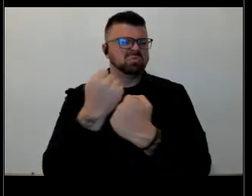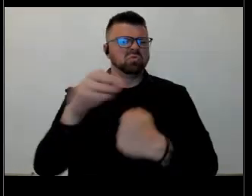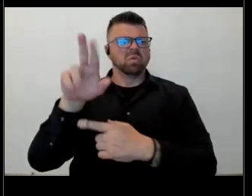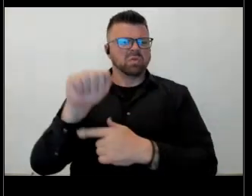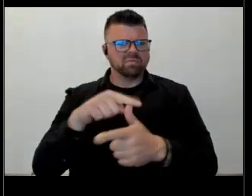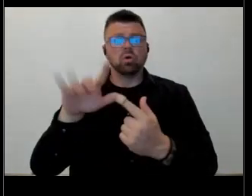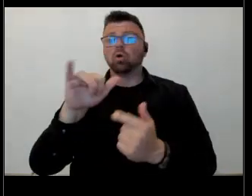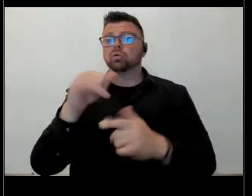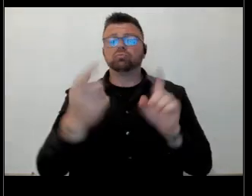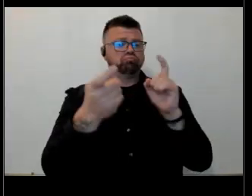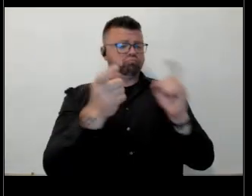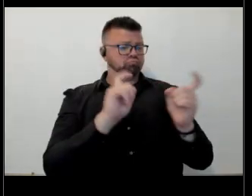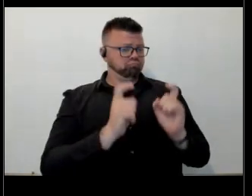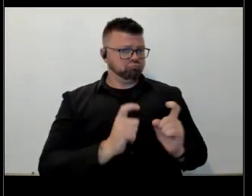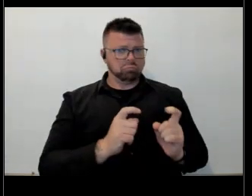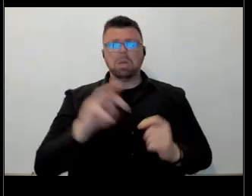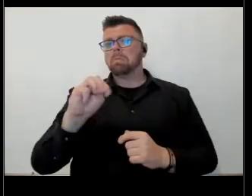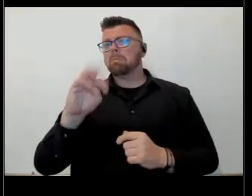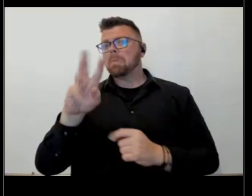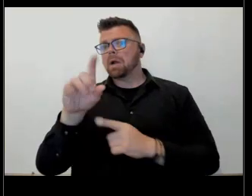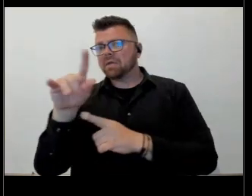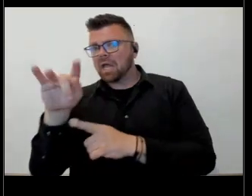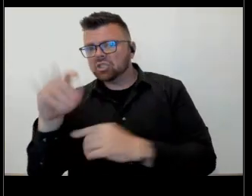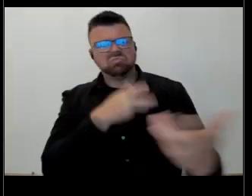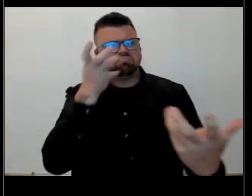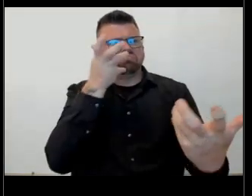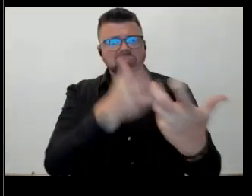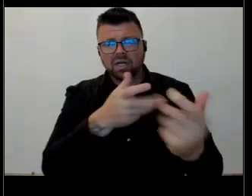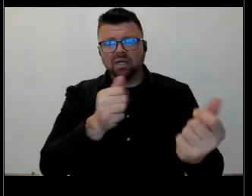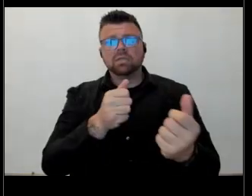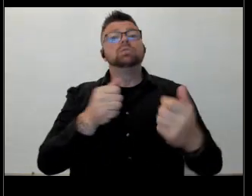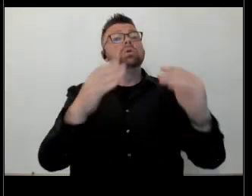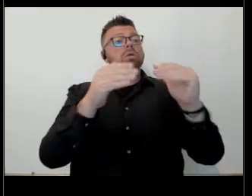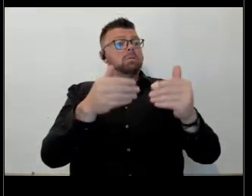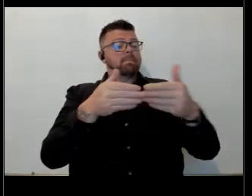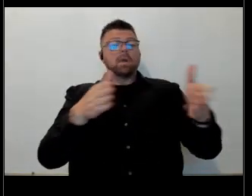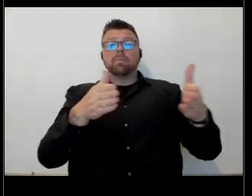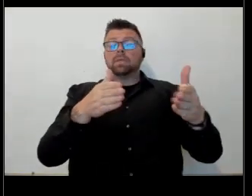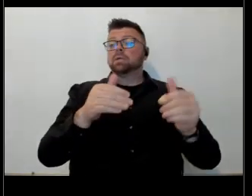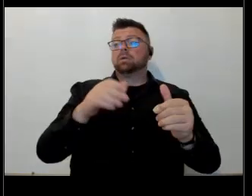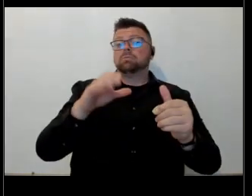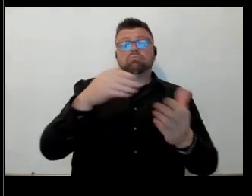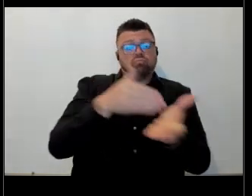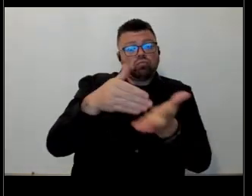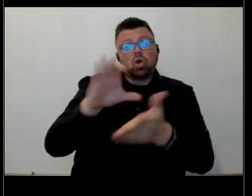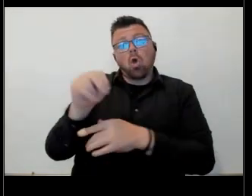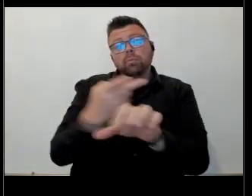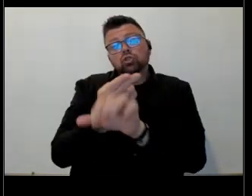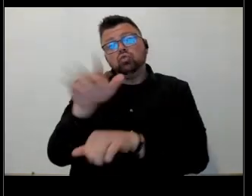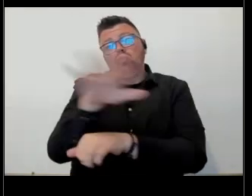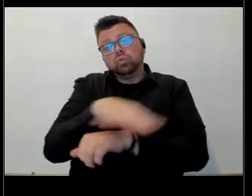dwelling units and public and common use areas on covered sites.